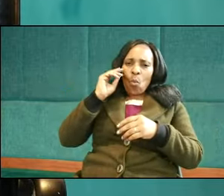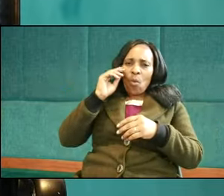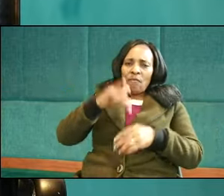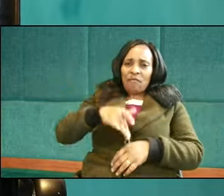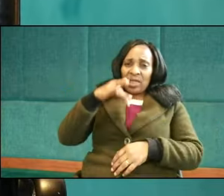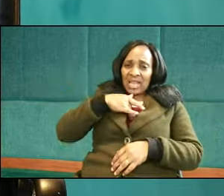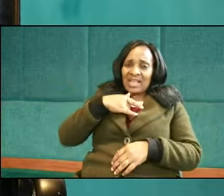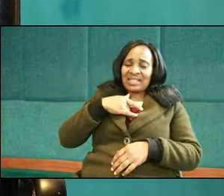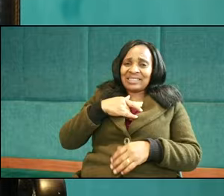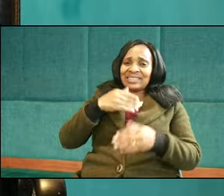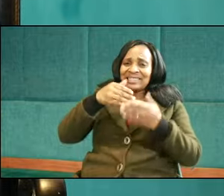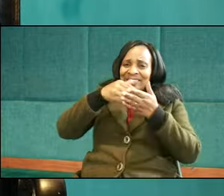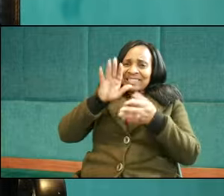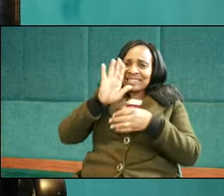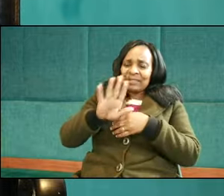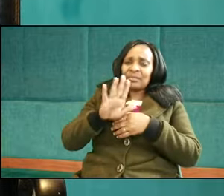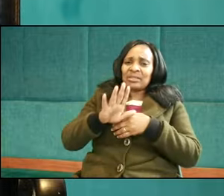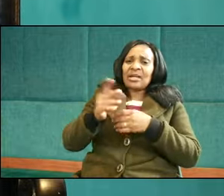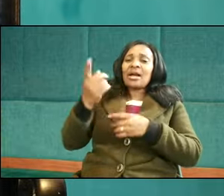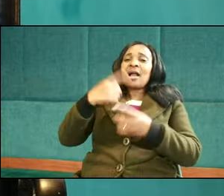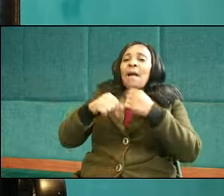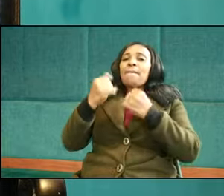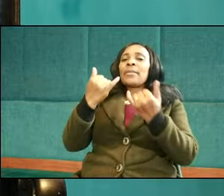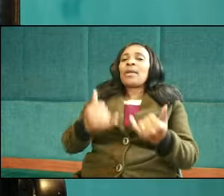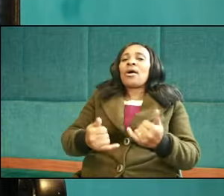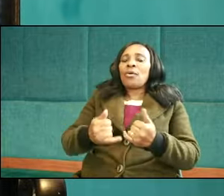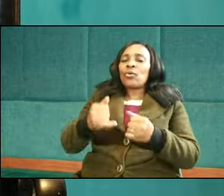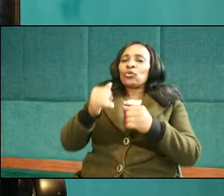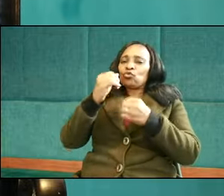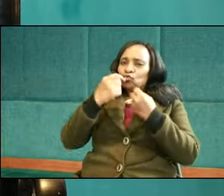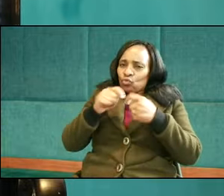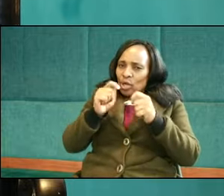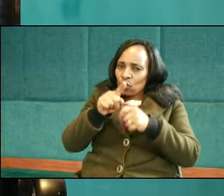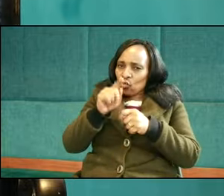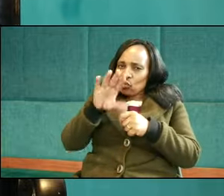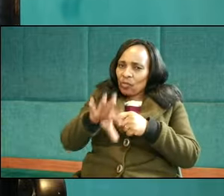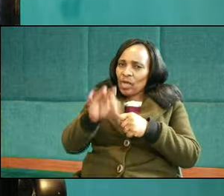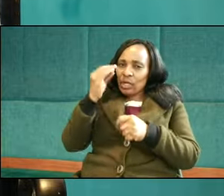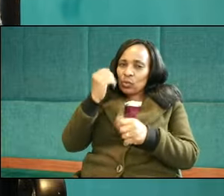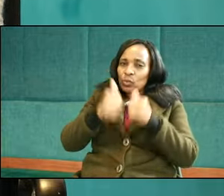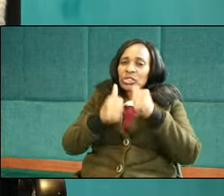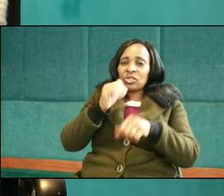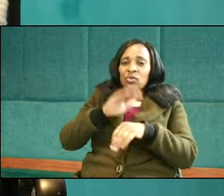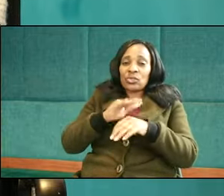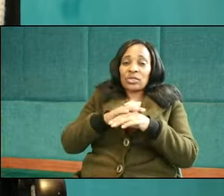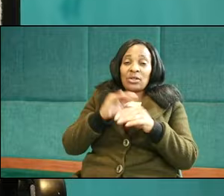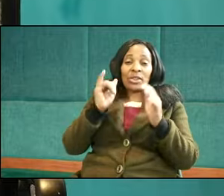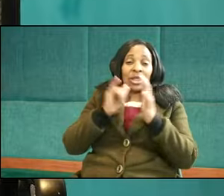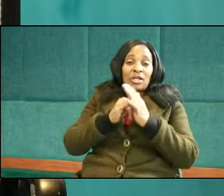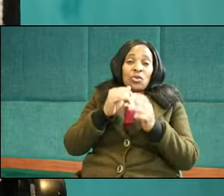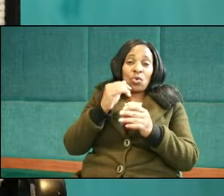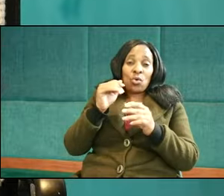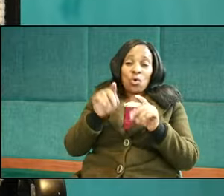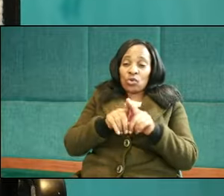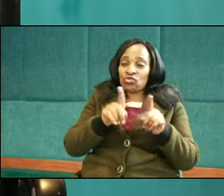myself, come now, and I will test you with pleasure to find what is good. But that also was meaningless. So